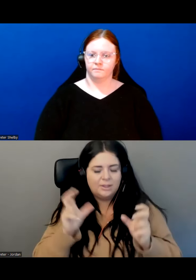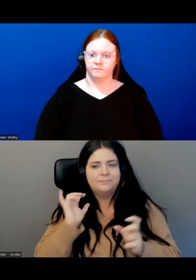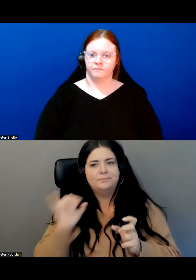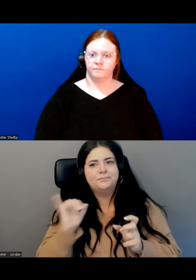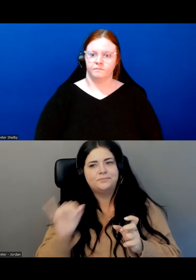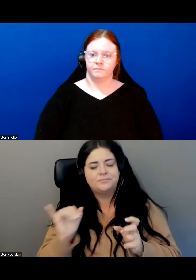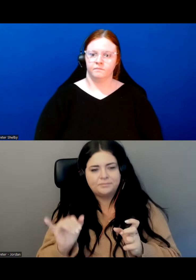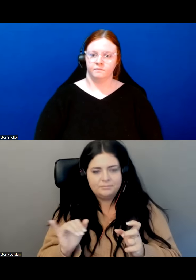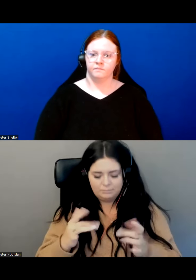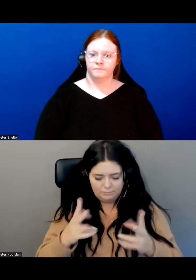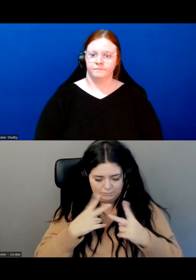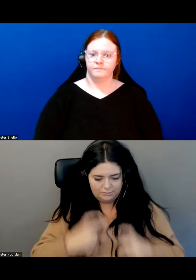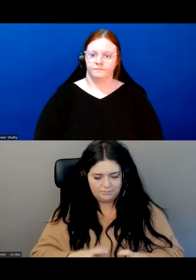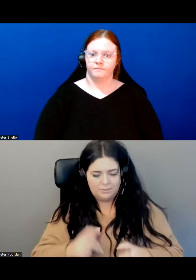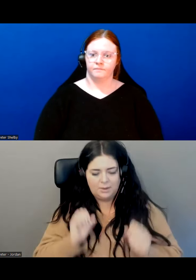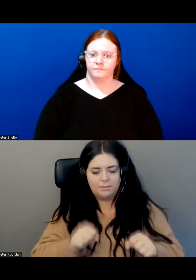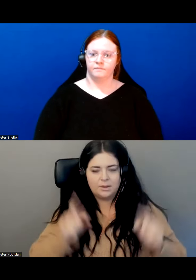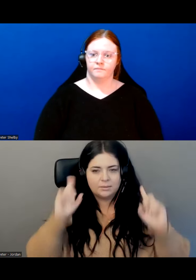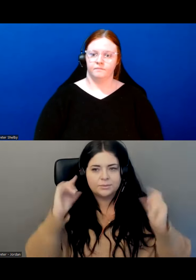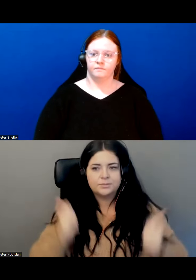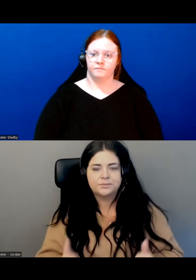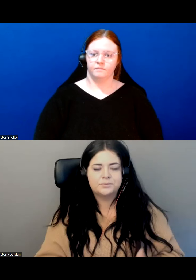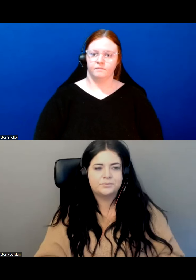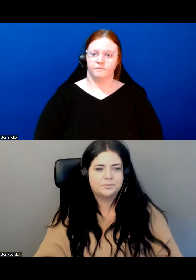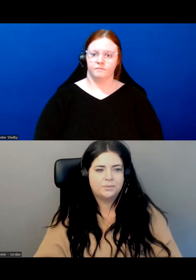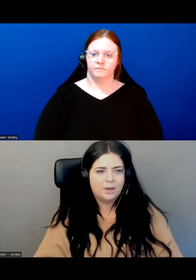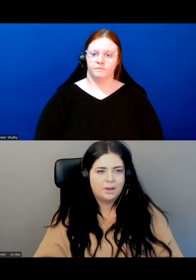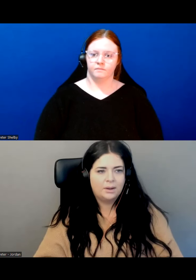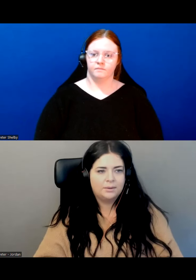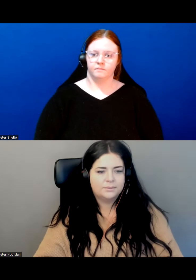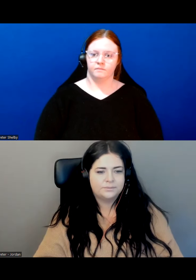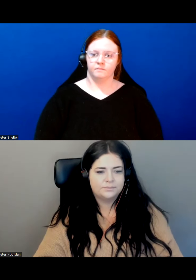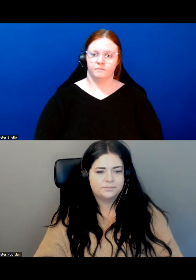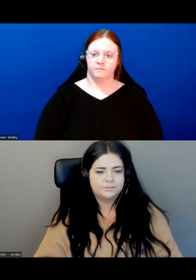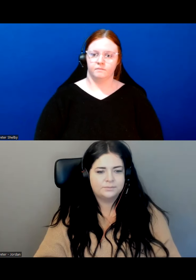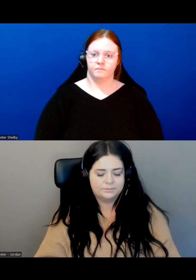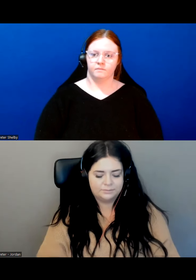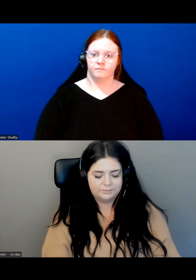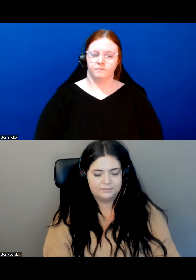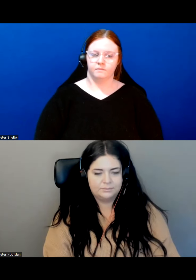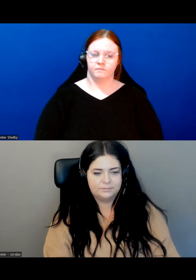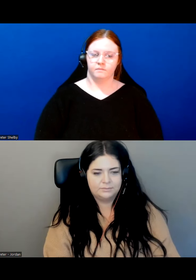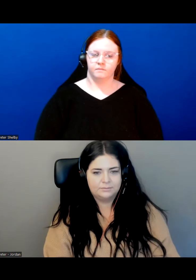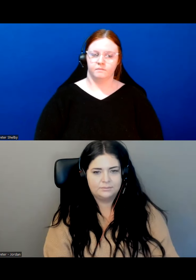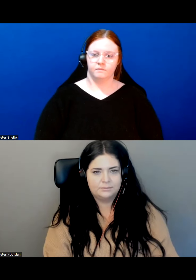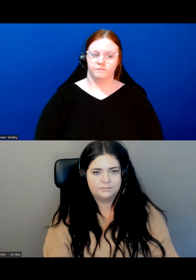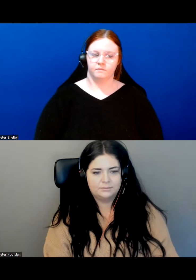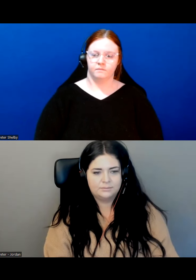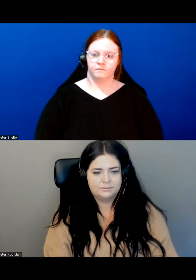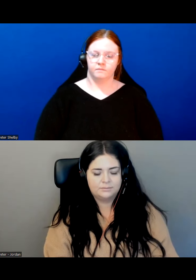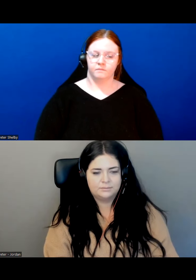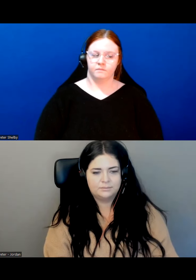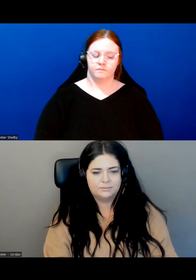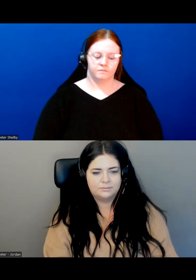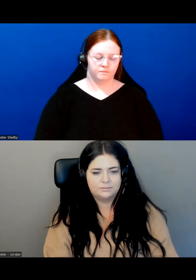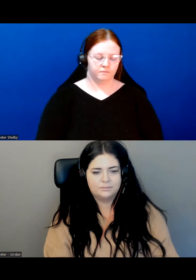that decreased hearing could be present for somebody. So that's the social side of it. And tied pretty strongly into